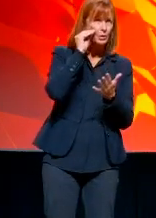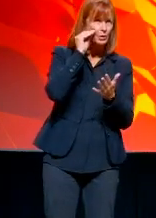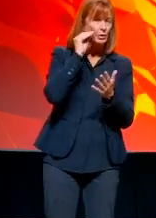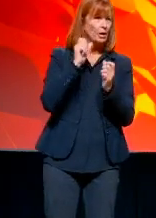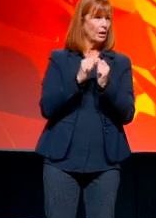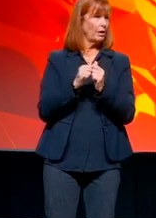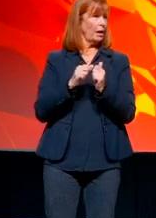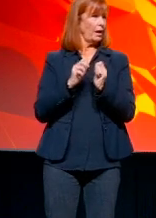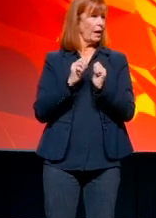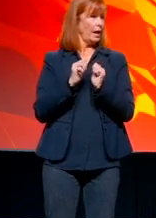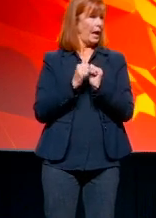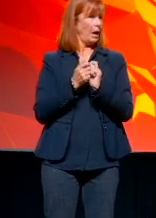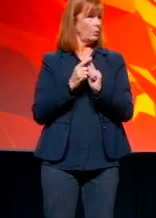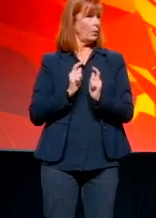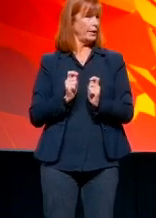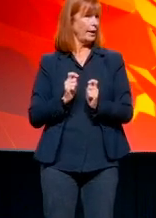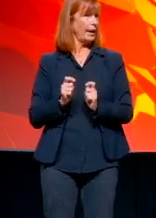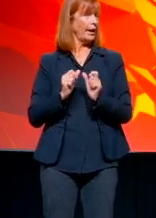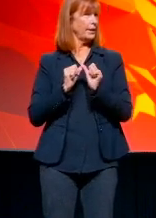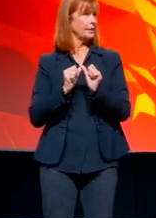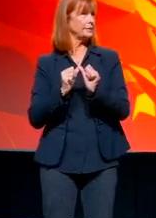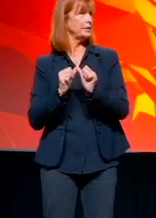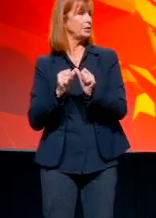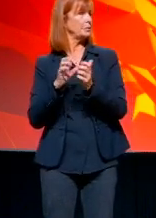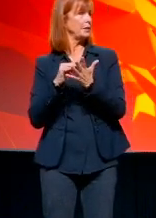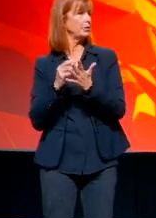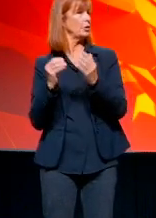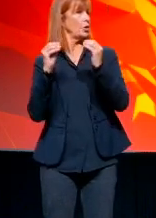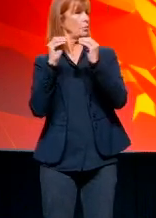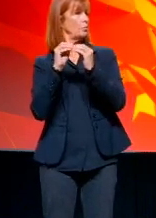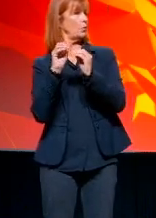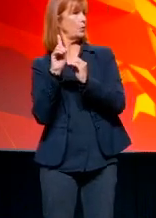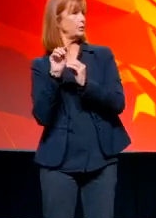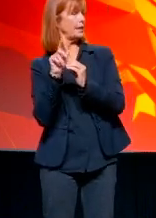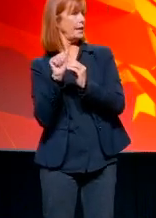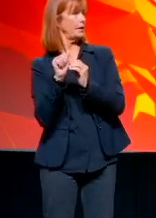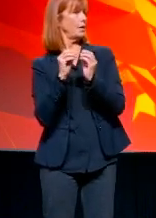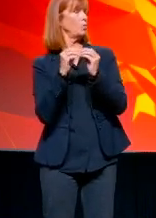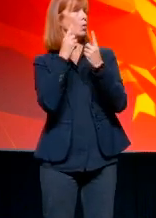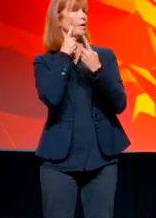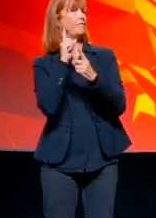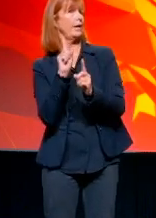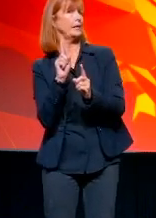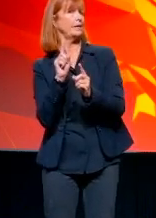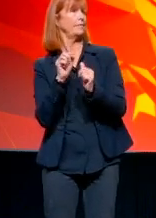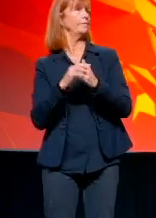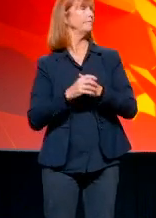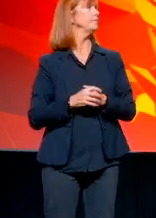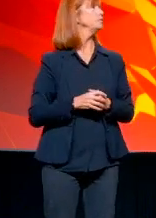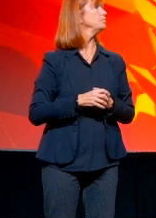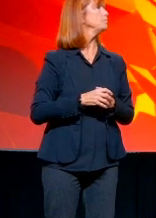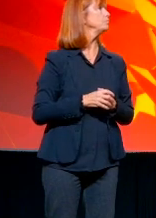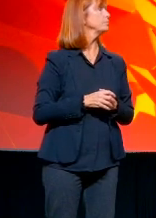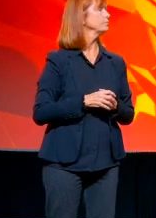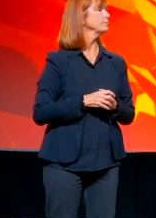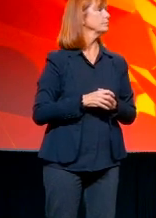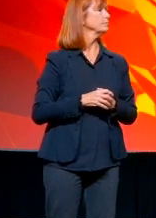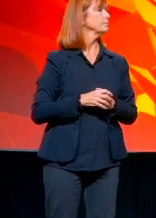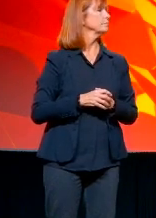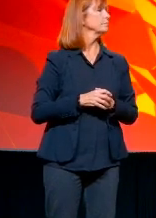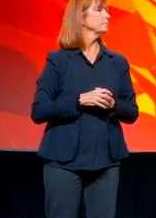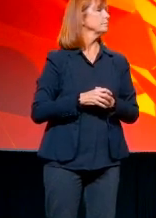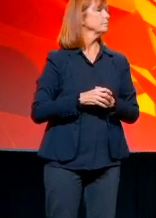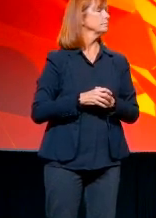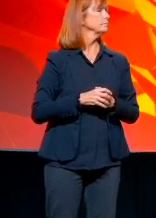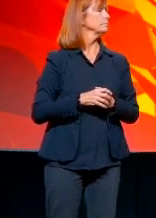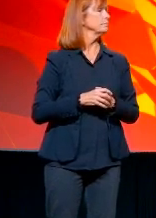of petabytes or sometimes even more like data that we collected from the deployment environment? So to investigate